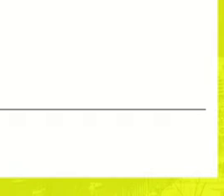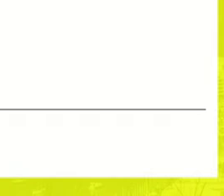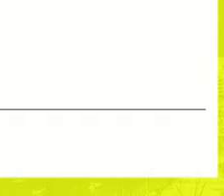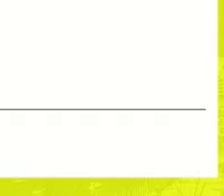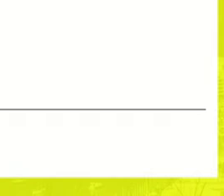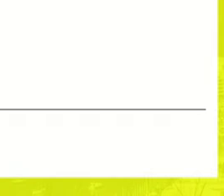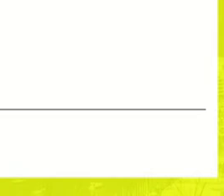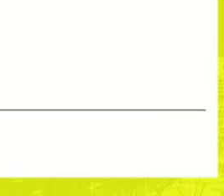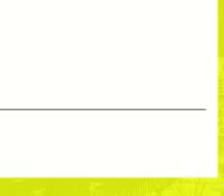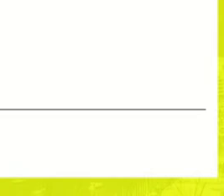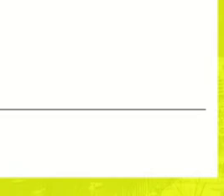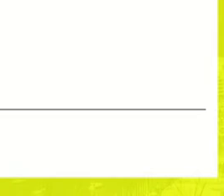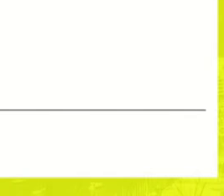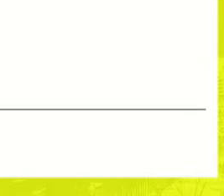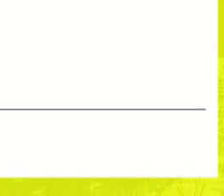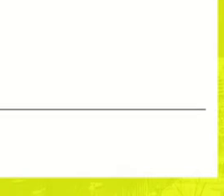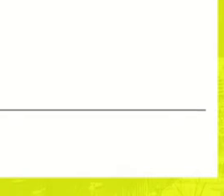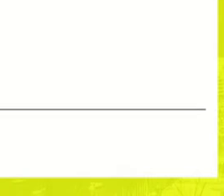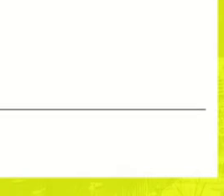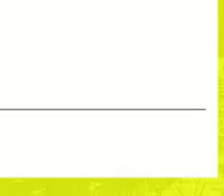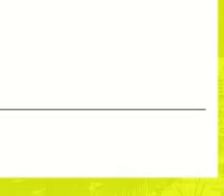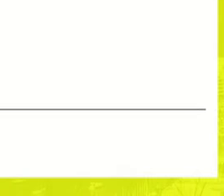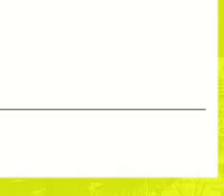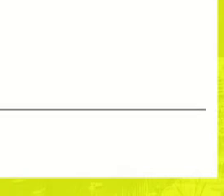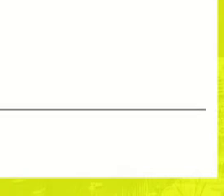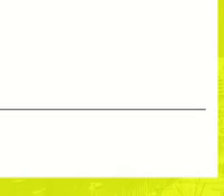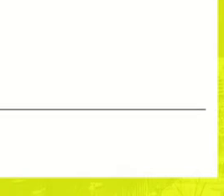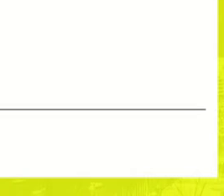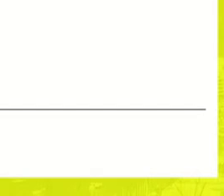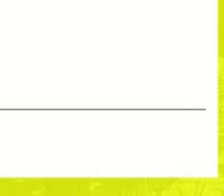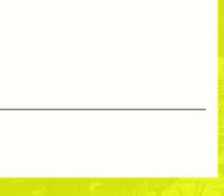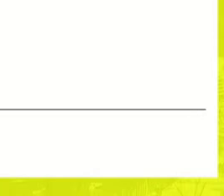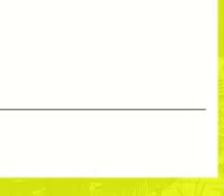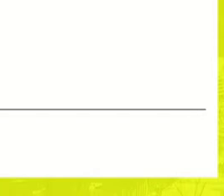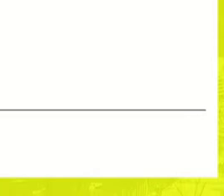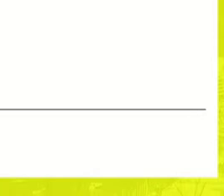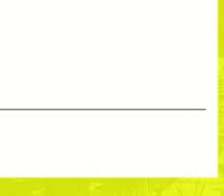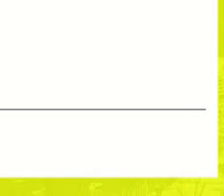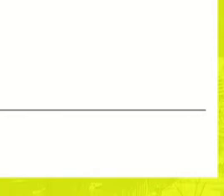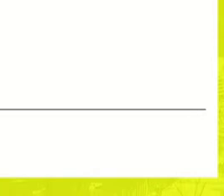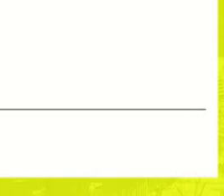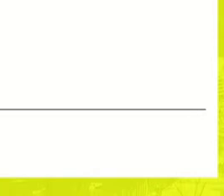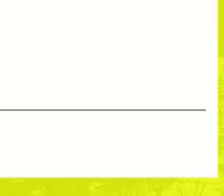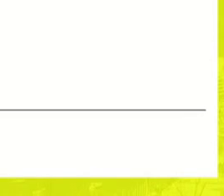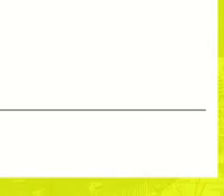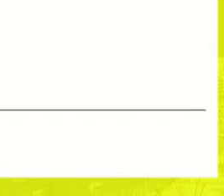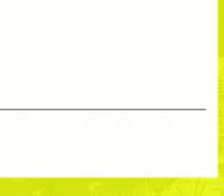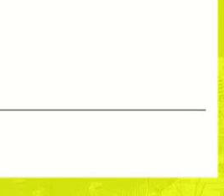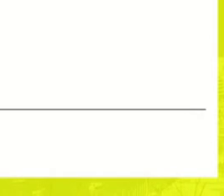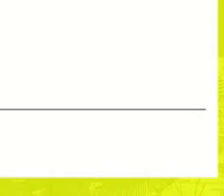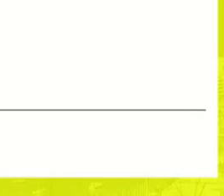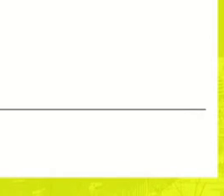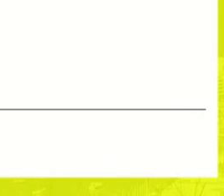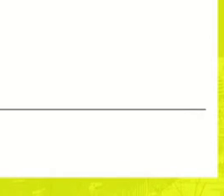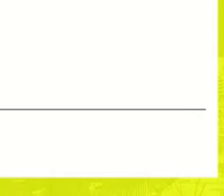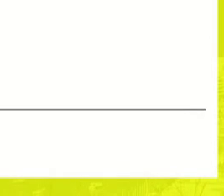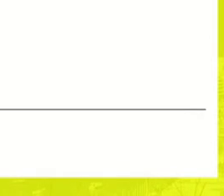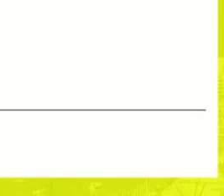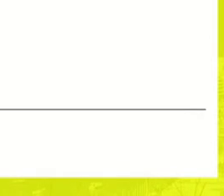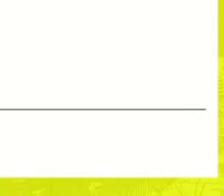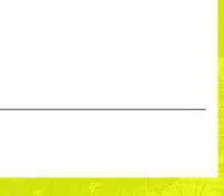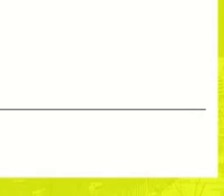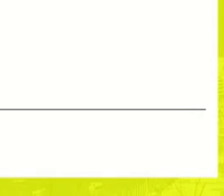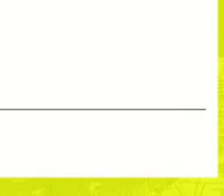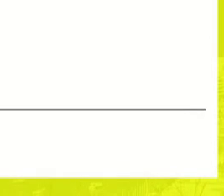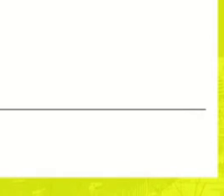universal tool that does text similarity to any language we try to